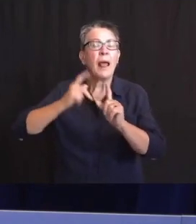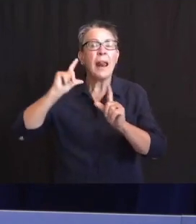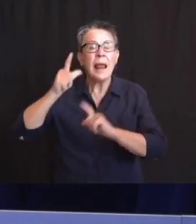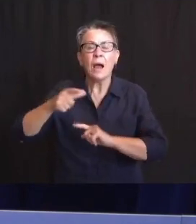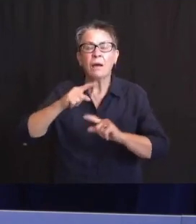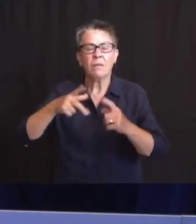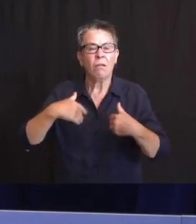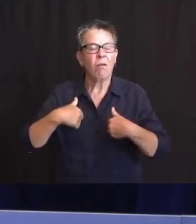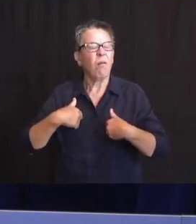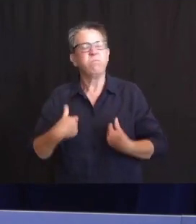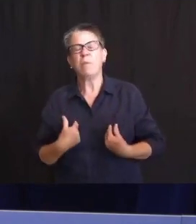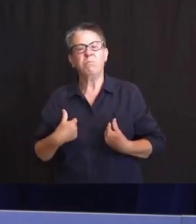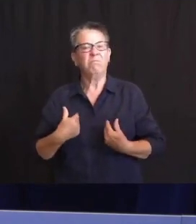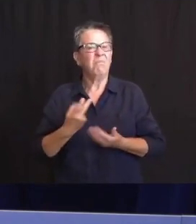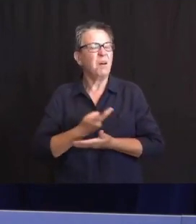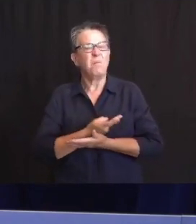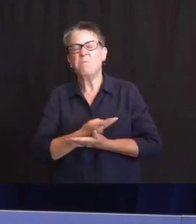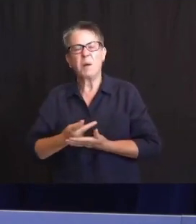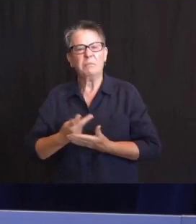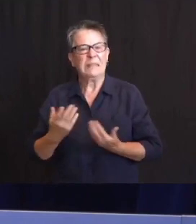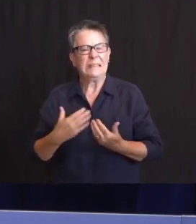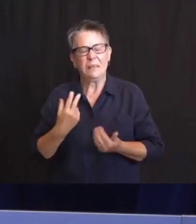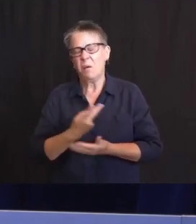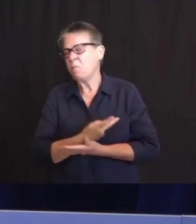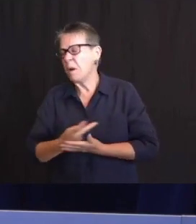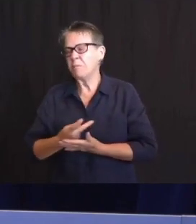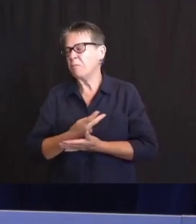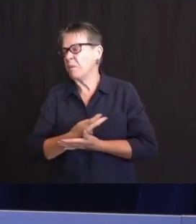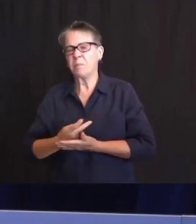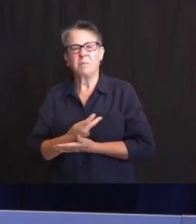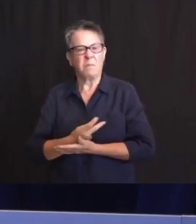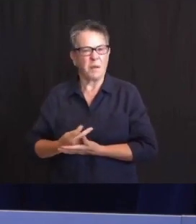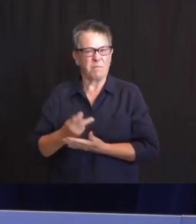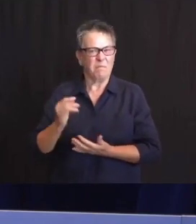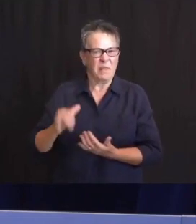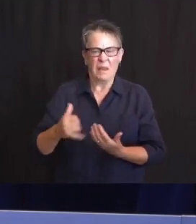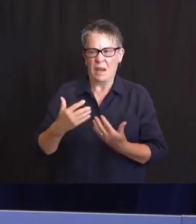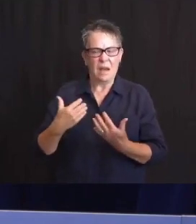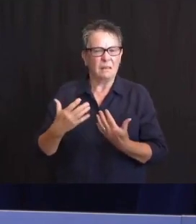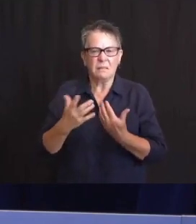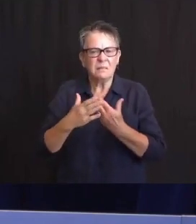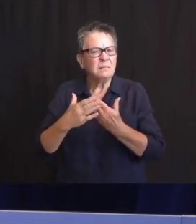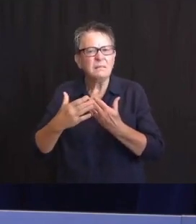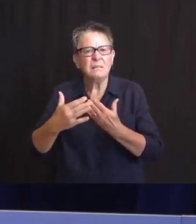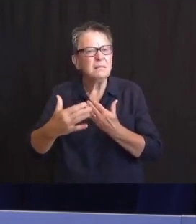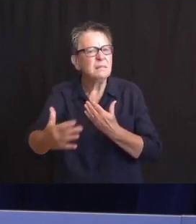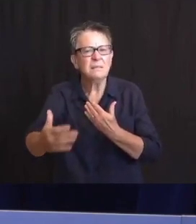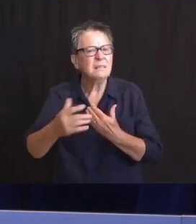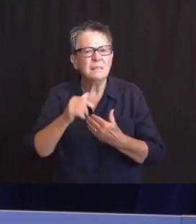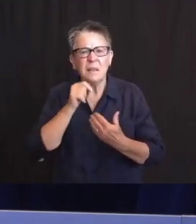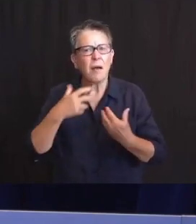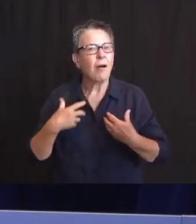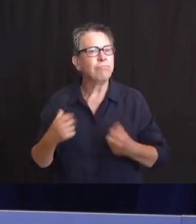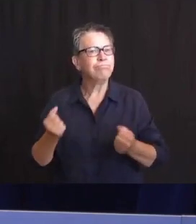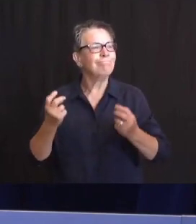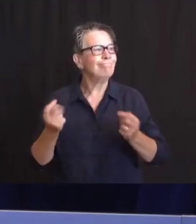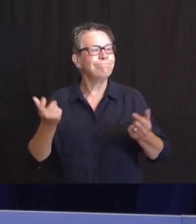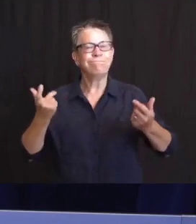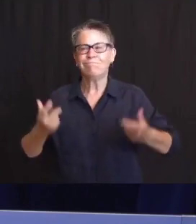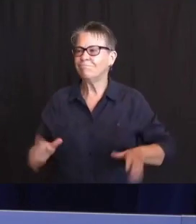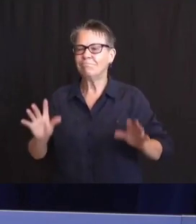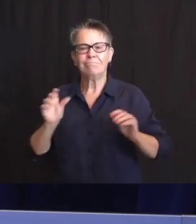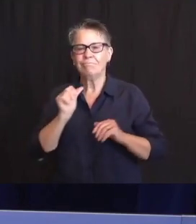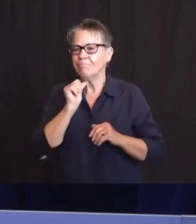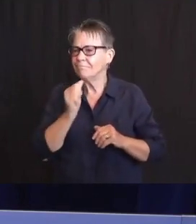reminder to healthy residents, especially young individuals, that this disease is serious.